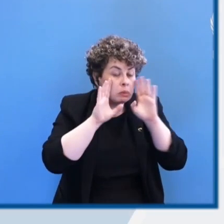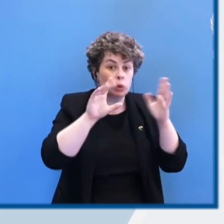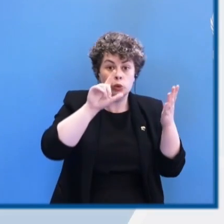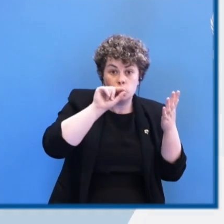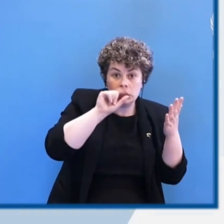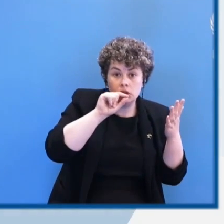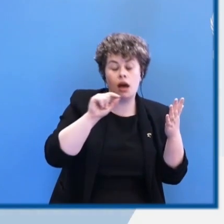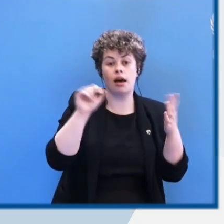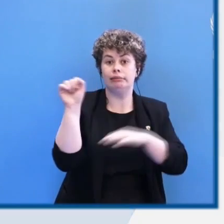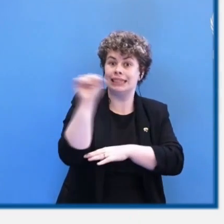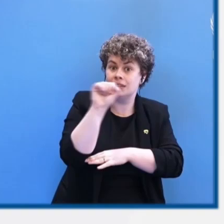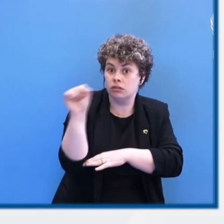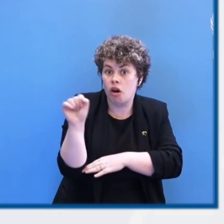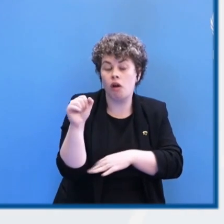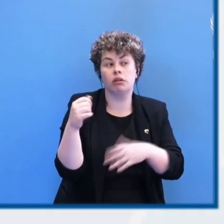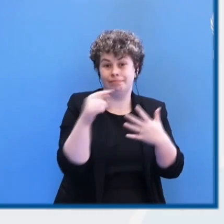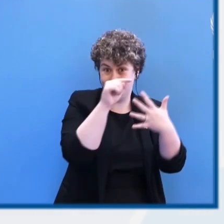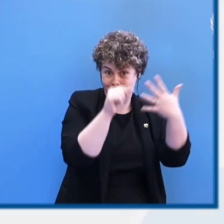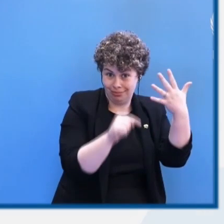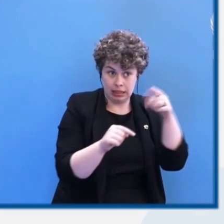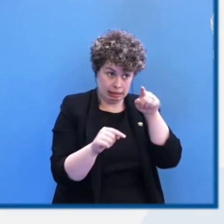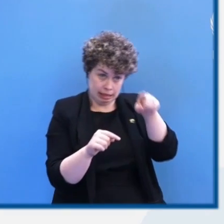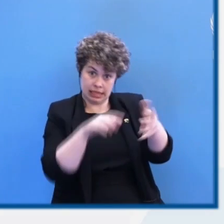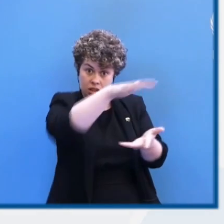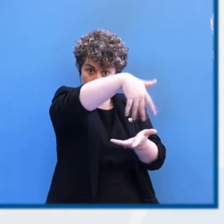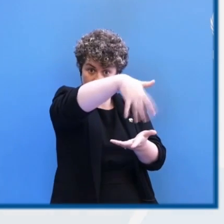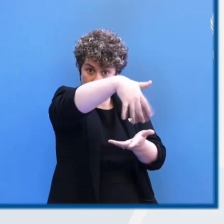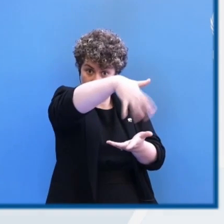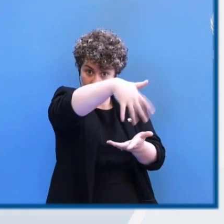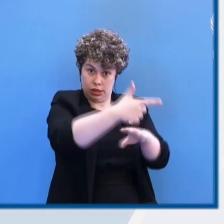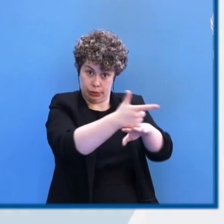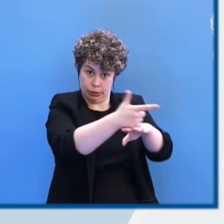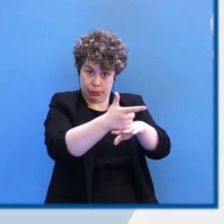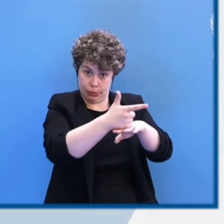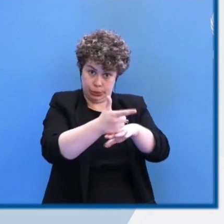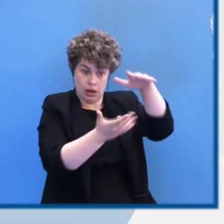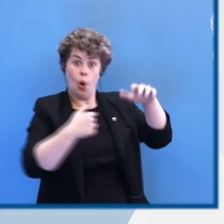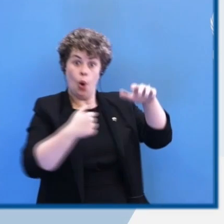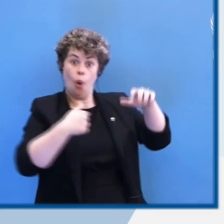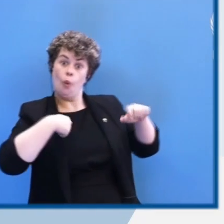is most likely not accessible. And I also don't know to what extent it would be really helpful.